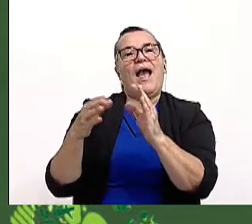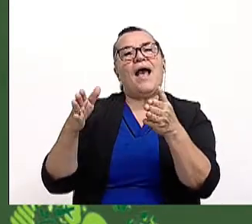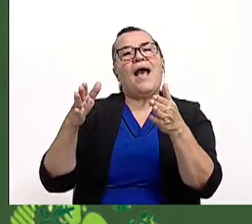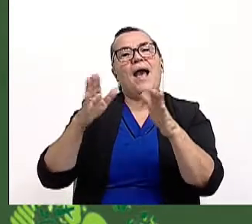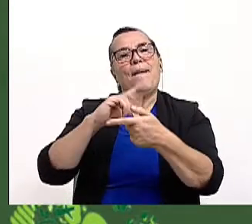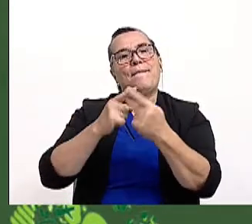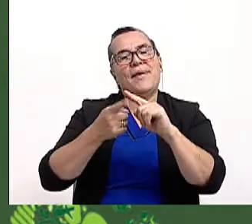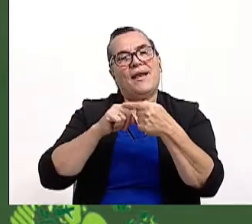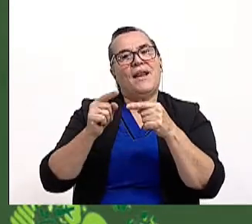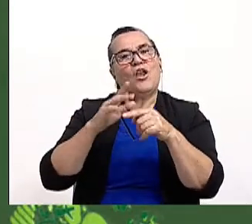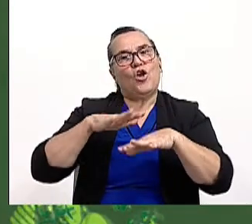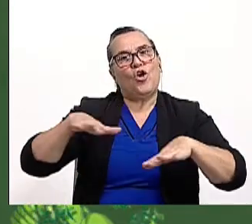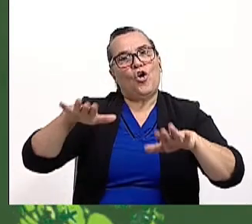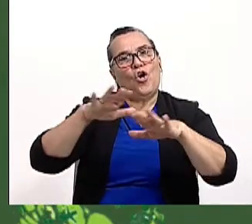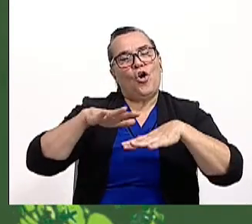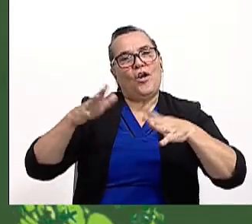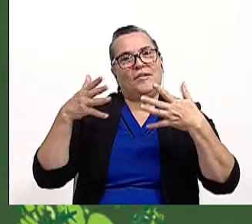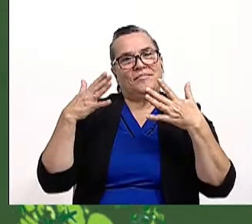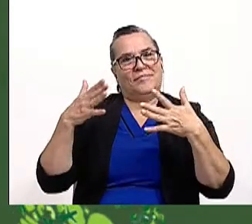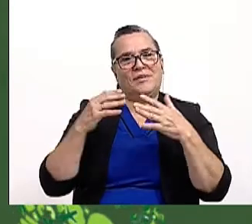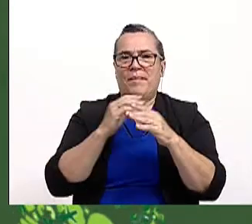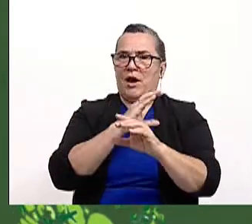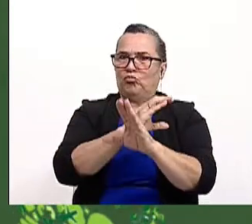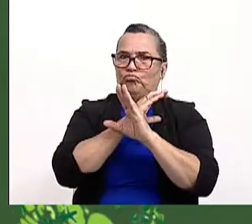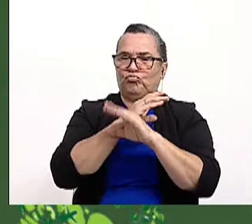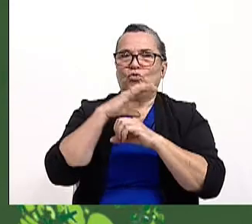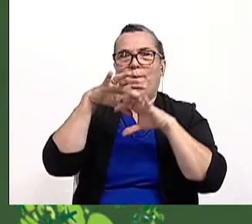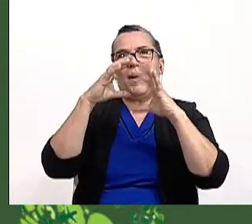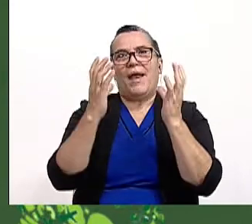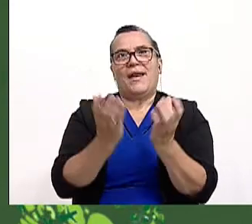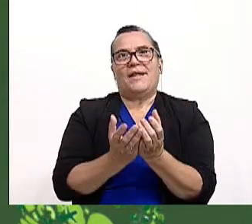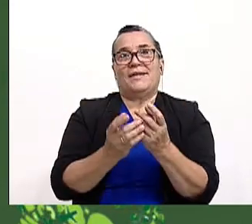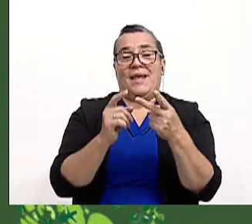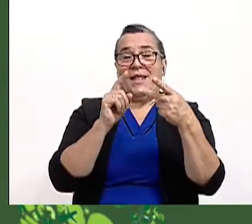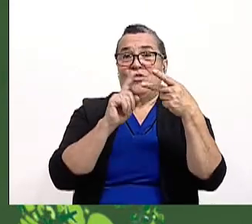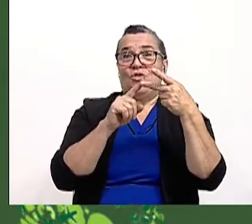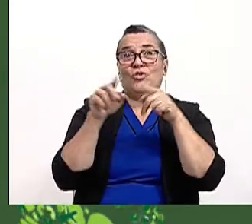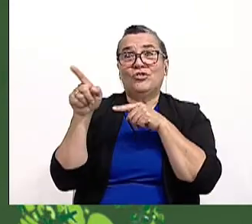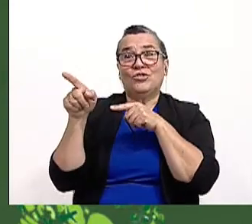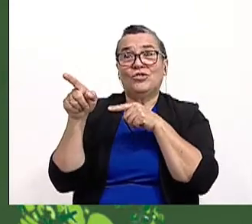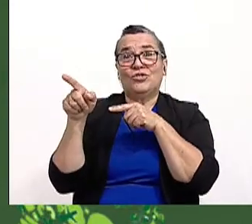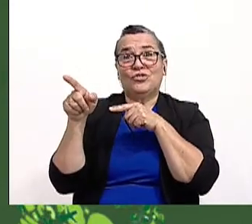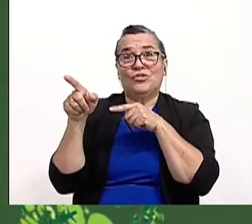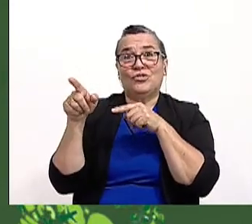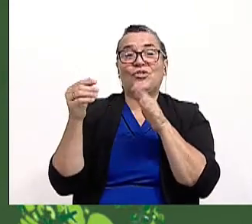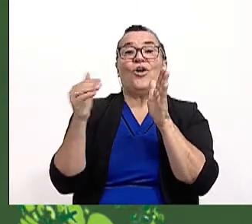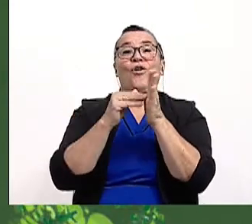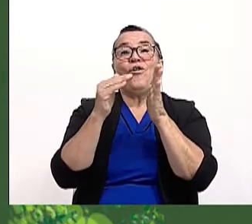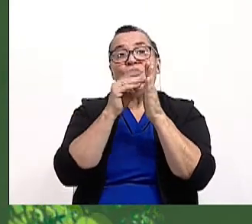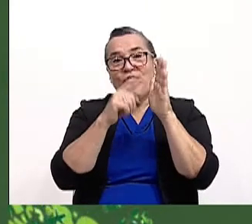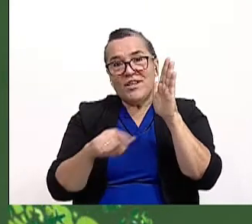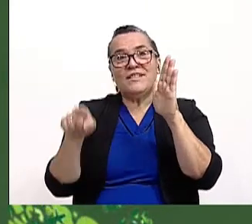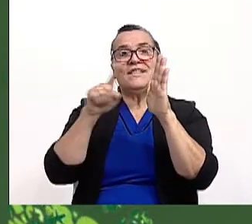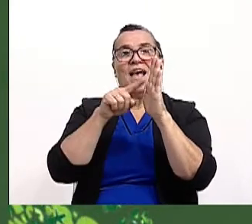help our planet. Okay, let's go to the second word, recycle. Let's look at the